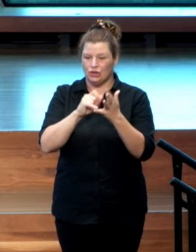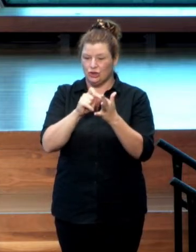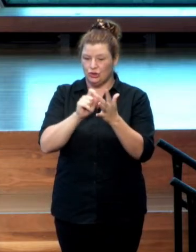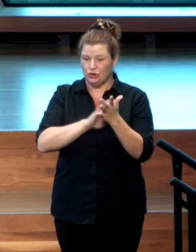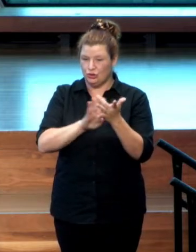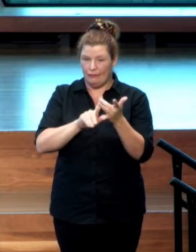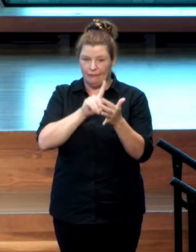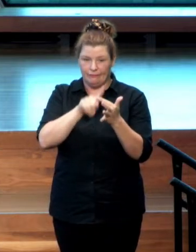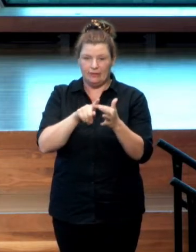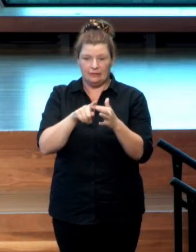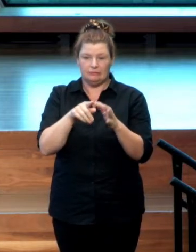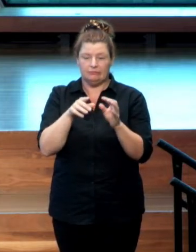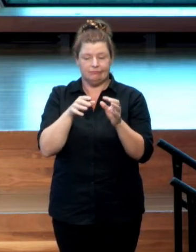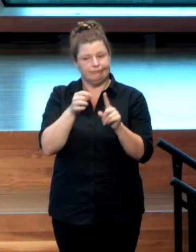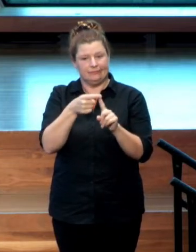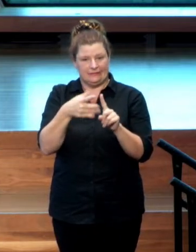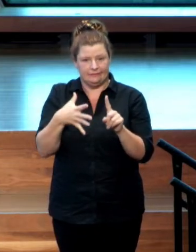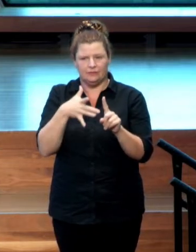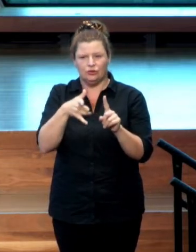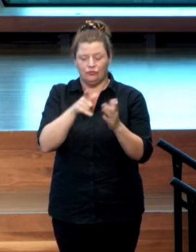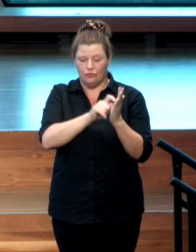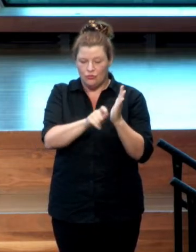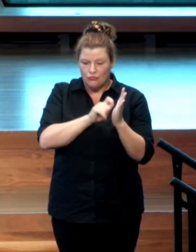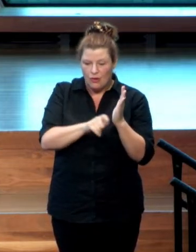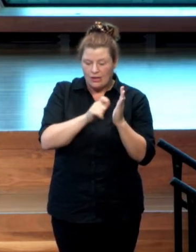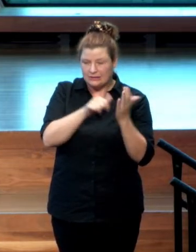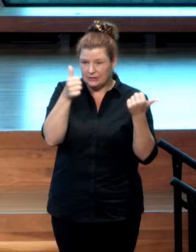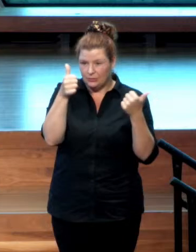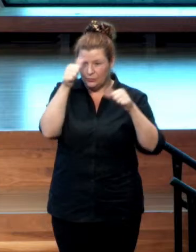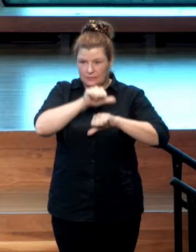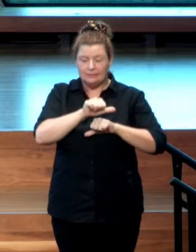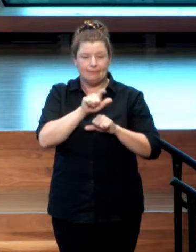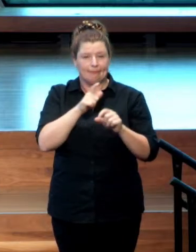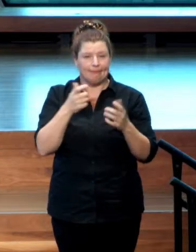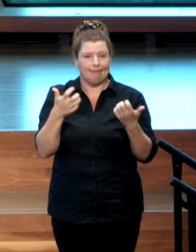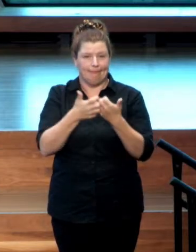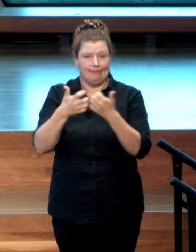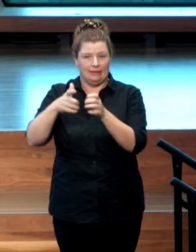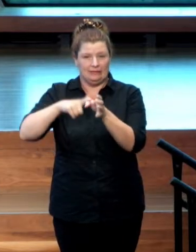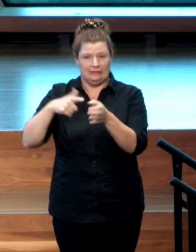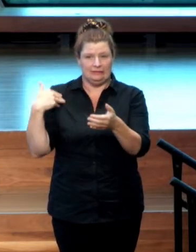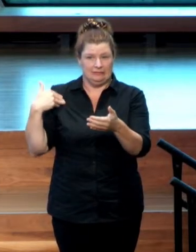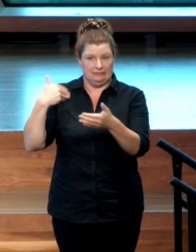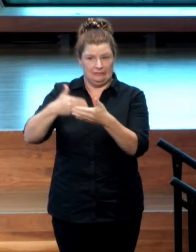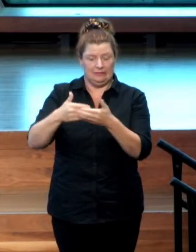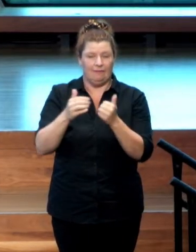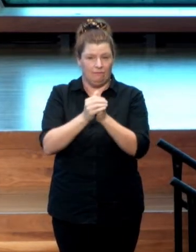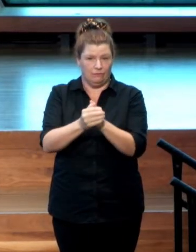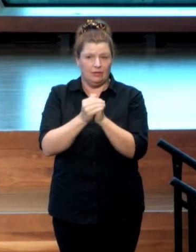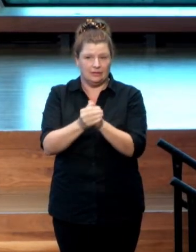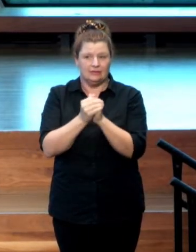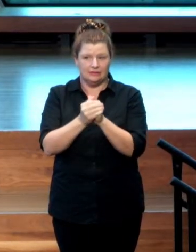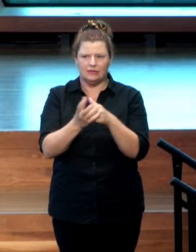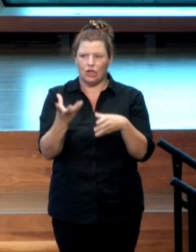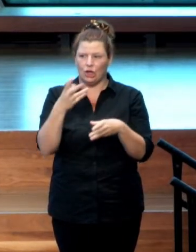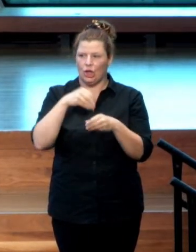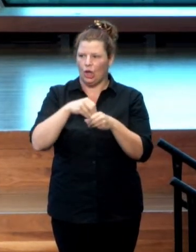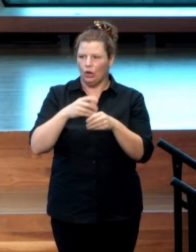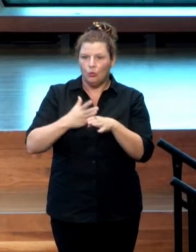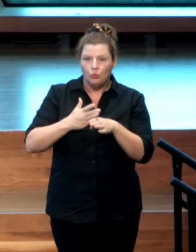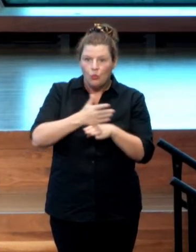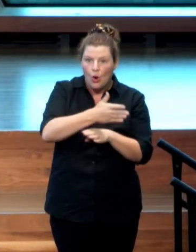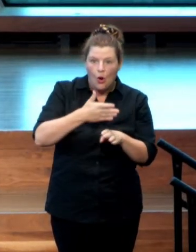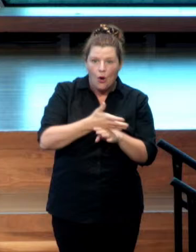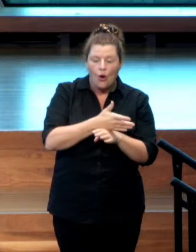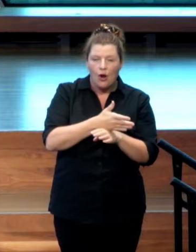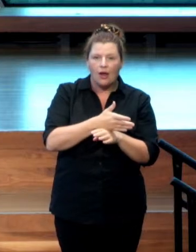not only for your writing and your wisdom, but also for these many years of friendship together, which includes not only our work, but